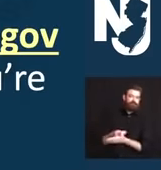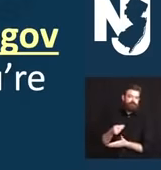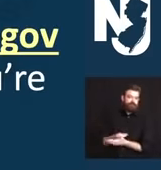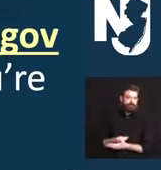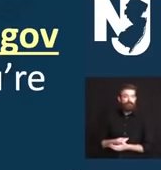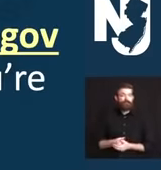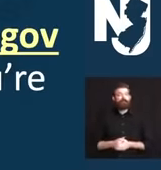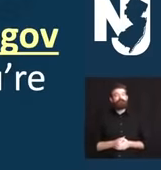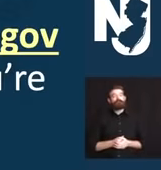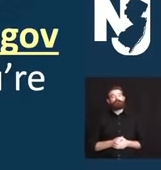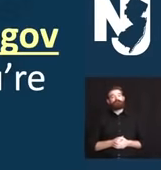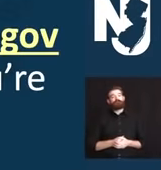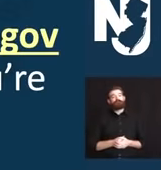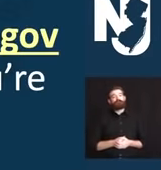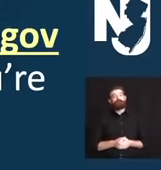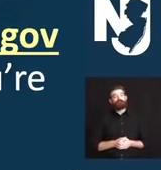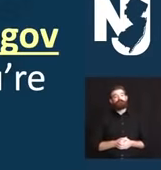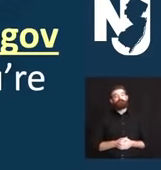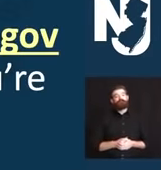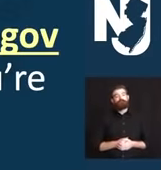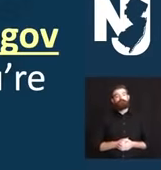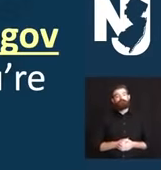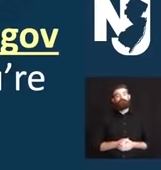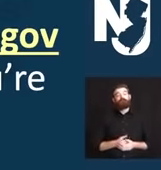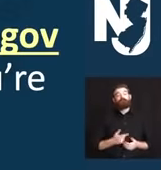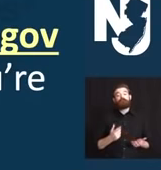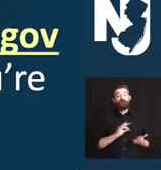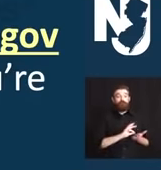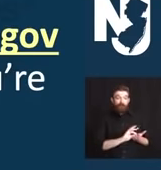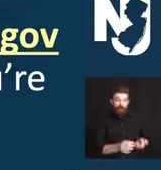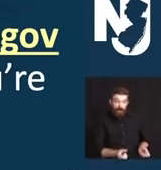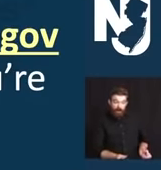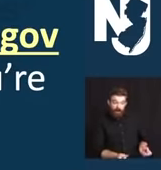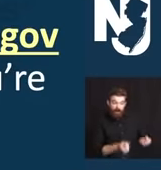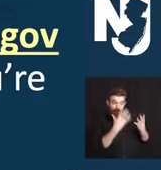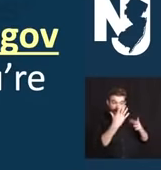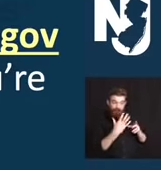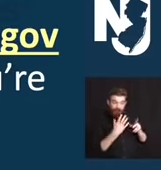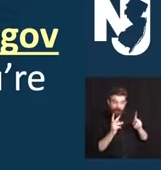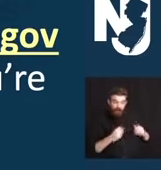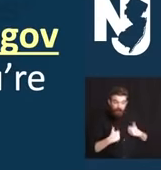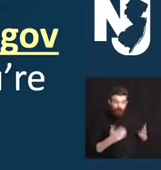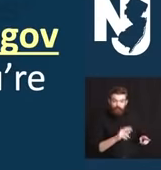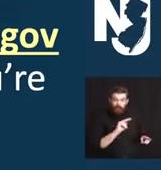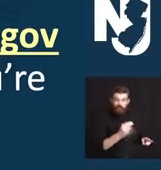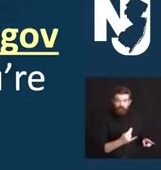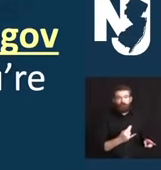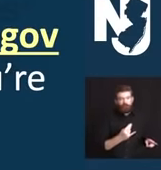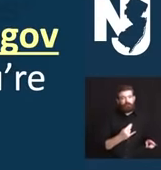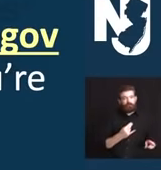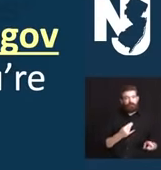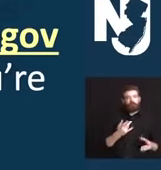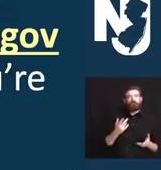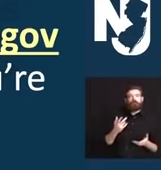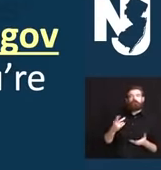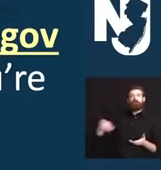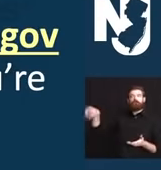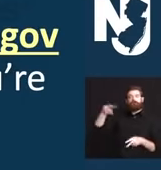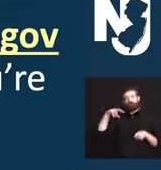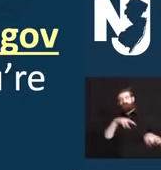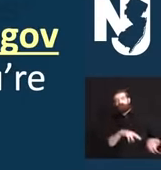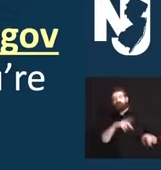after 2010, and we can't bear that. And finally, if you have not yet responded, that's the place you